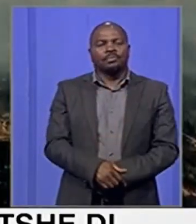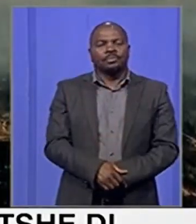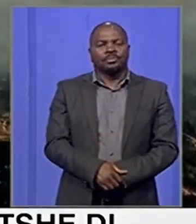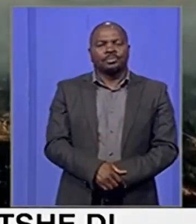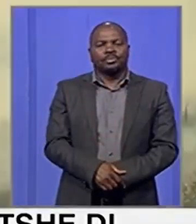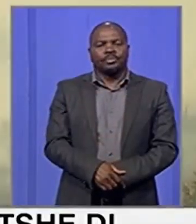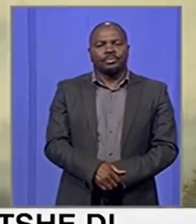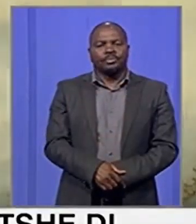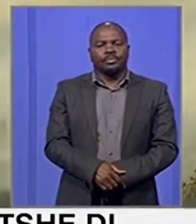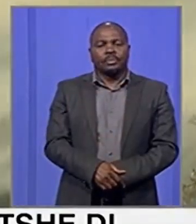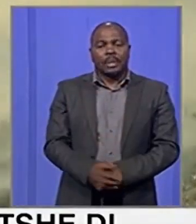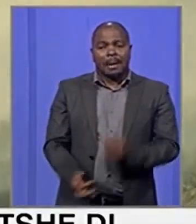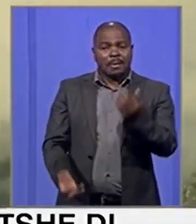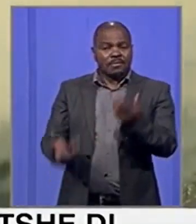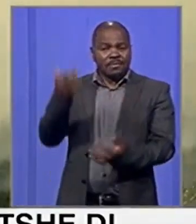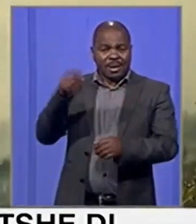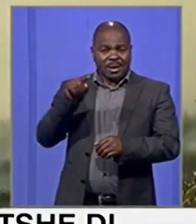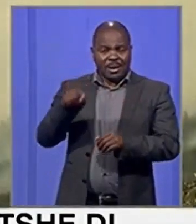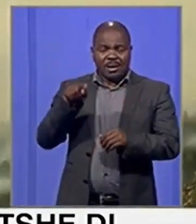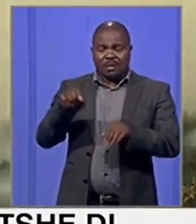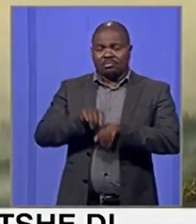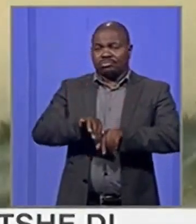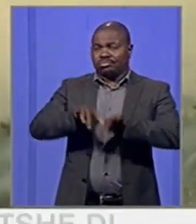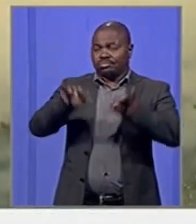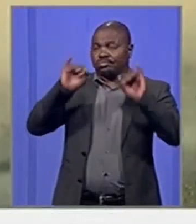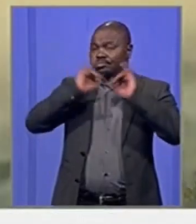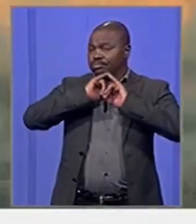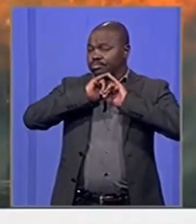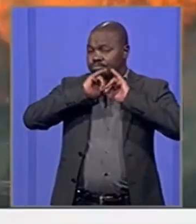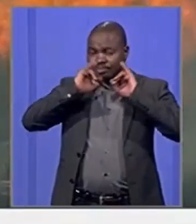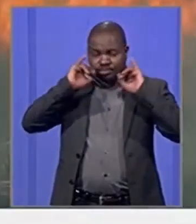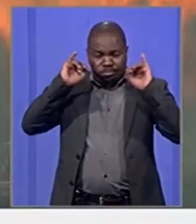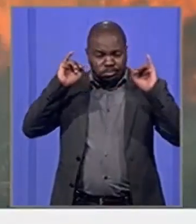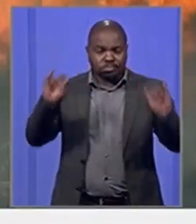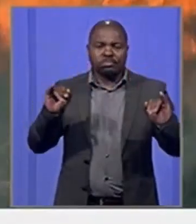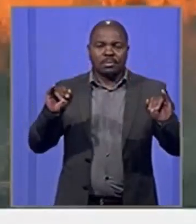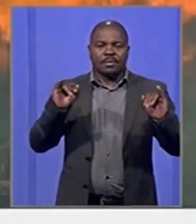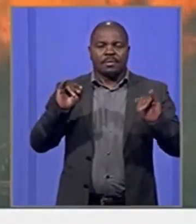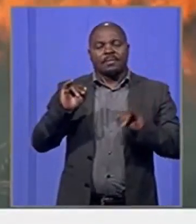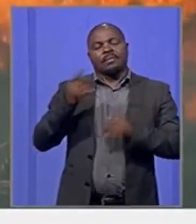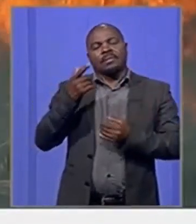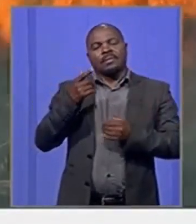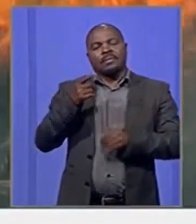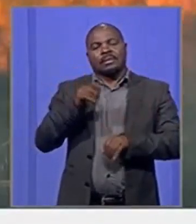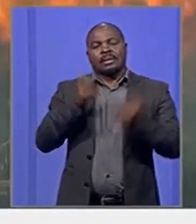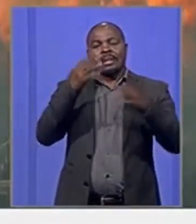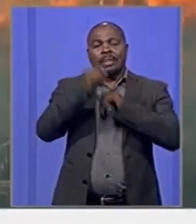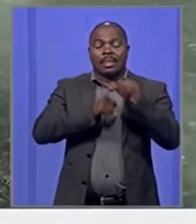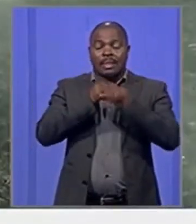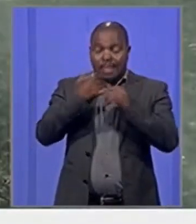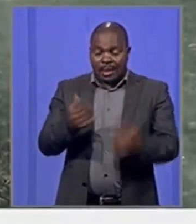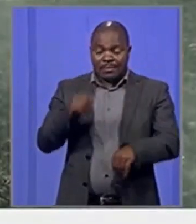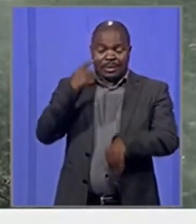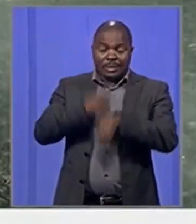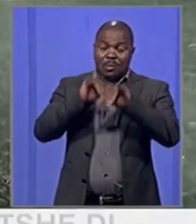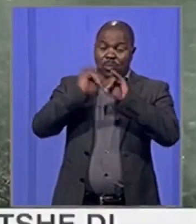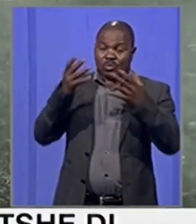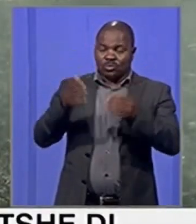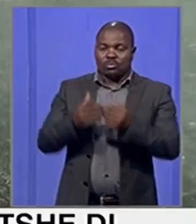Ho hlaloswa ha mello ena ya hlaha ibile e mebe ka ho fetisisa dilemong tse 10 tse fetileng. Makgolo